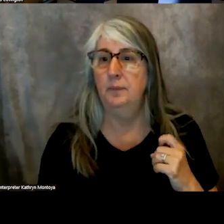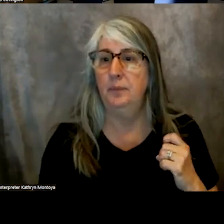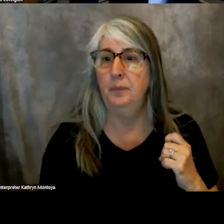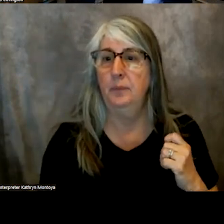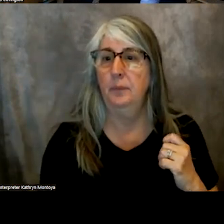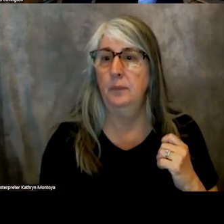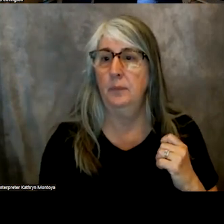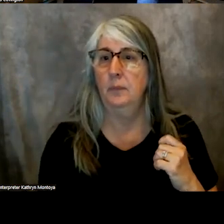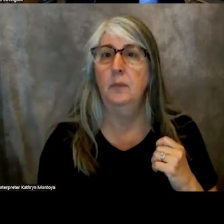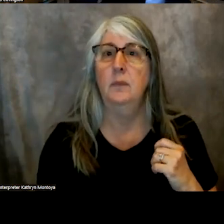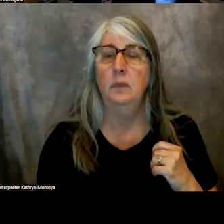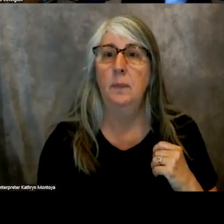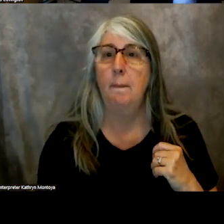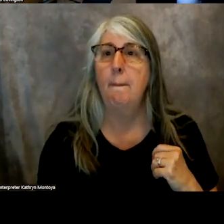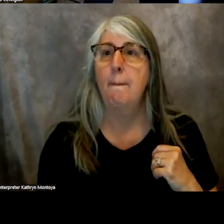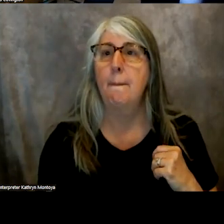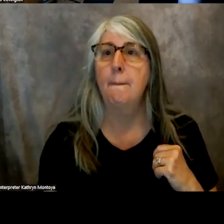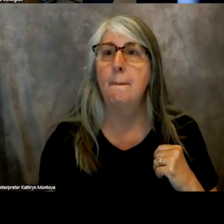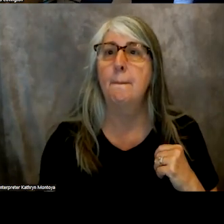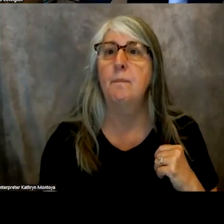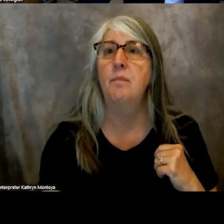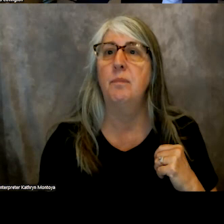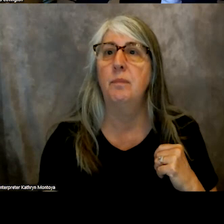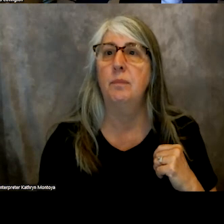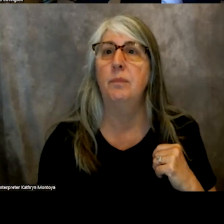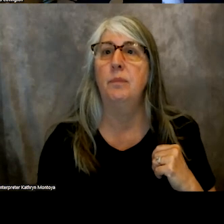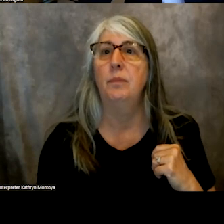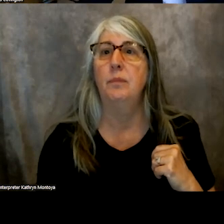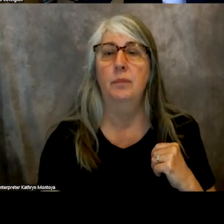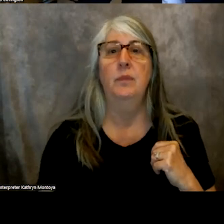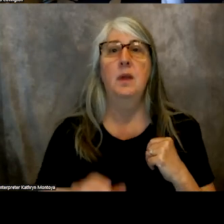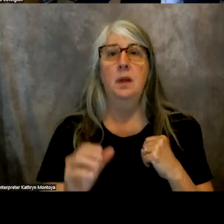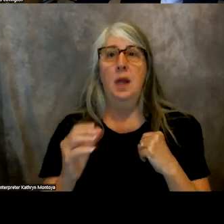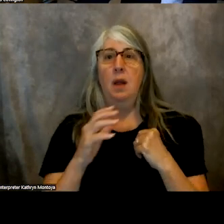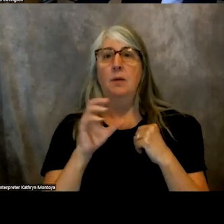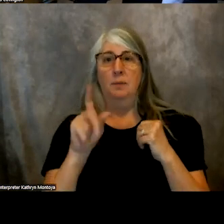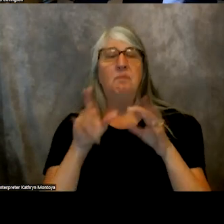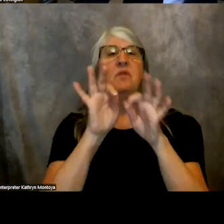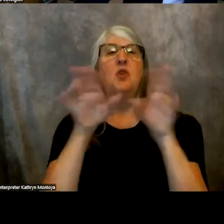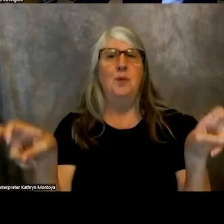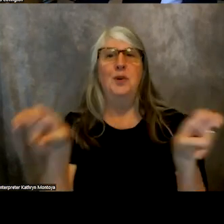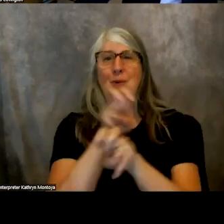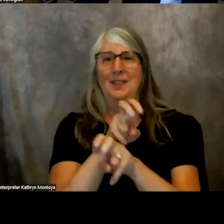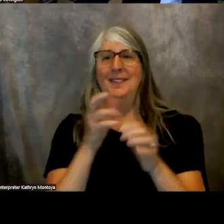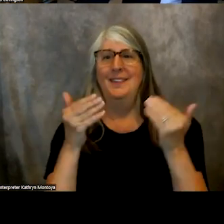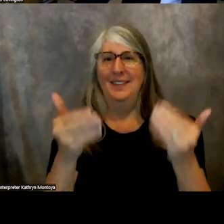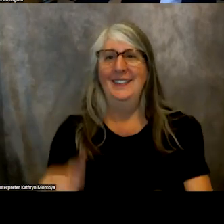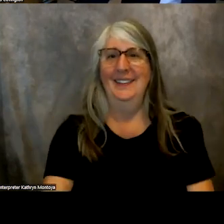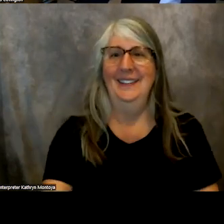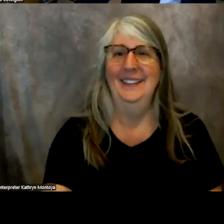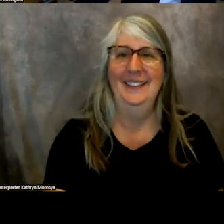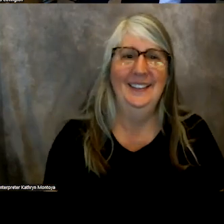Welcome to the 171st episode of the 988 Crisis Jam. My name's David Covington. I'm your host